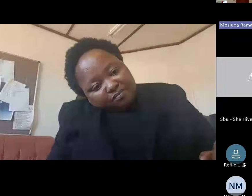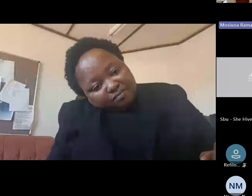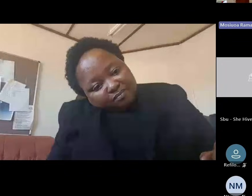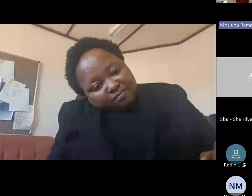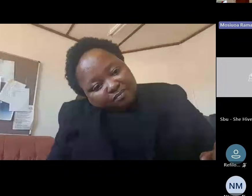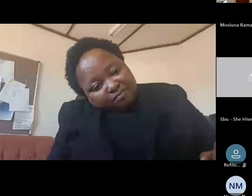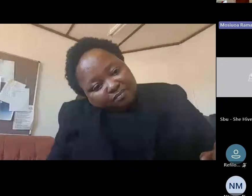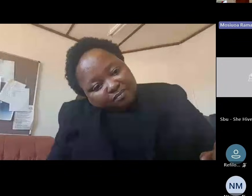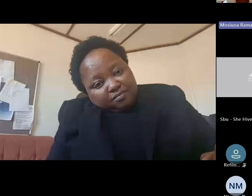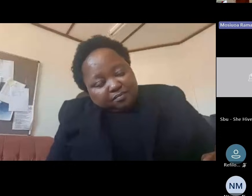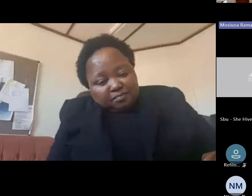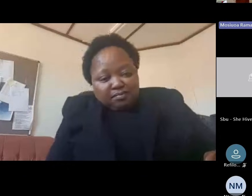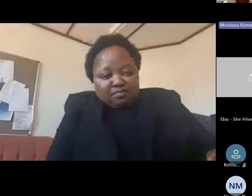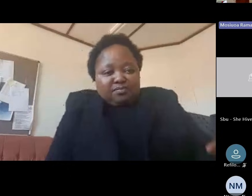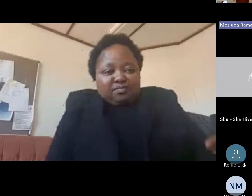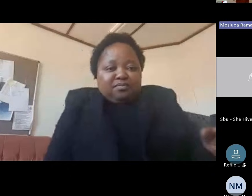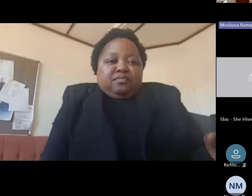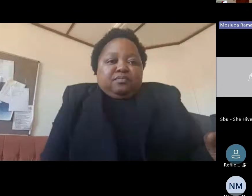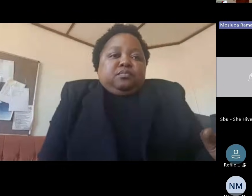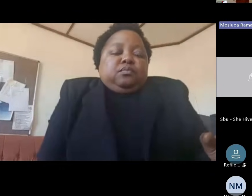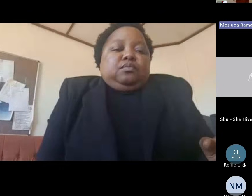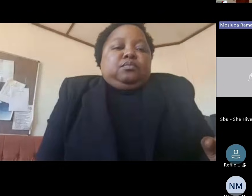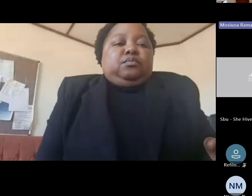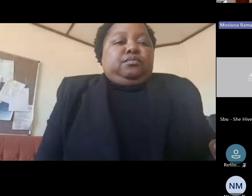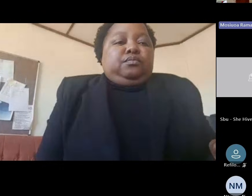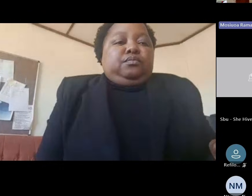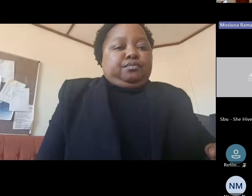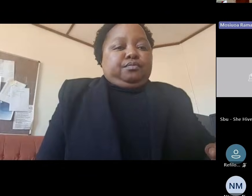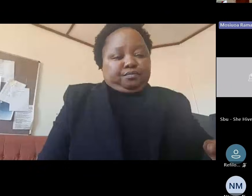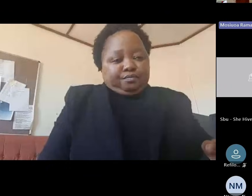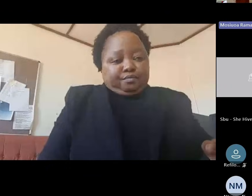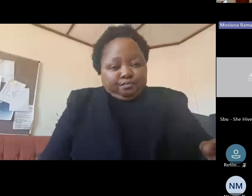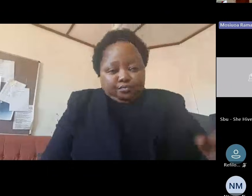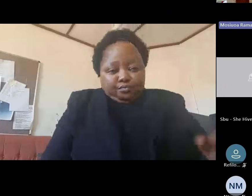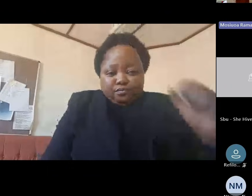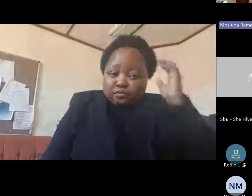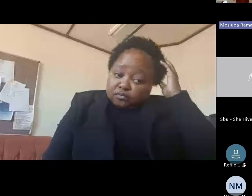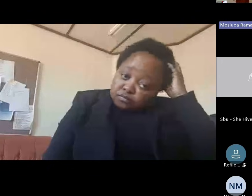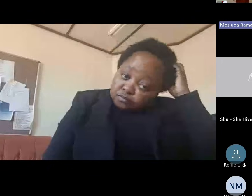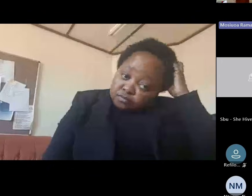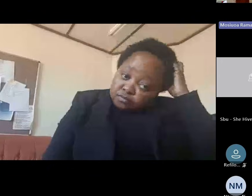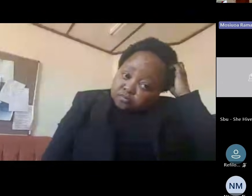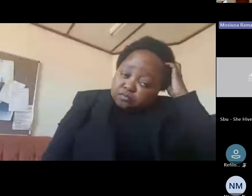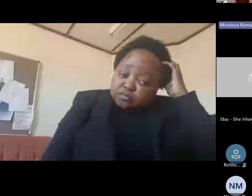Mayor, there's a background there, you have unmuted. Okay, colleagues, thank you.